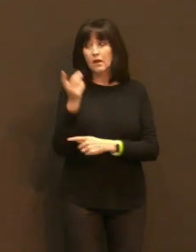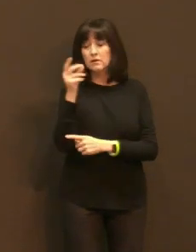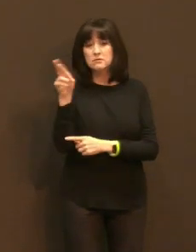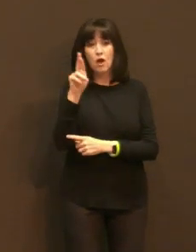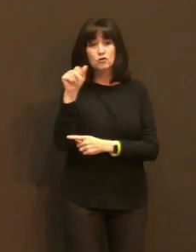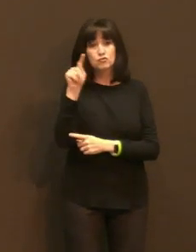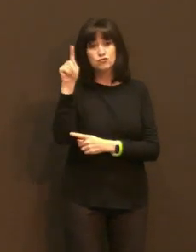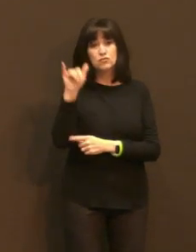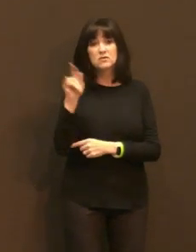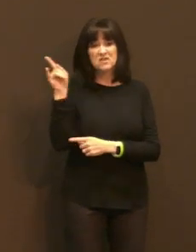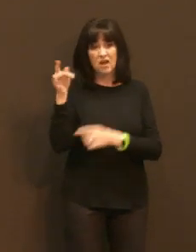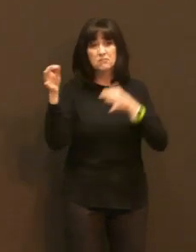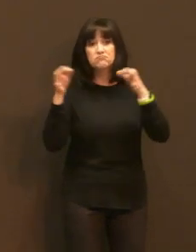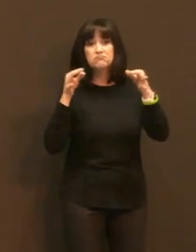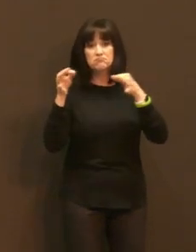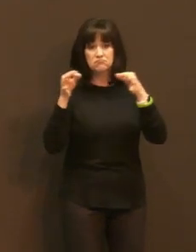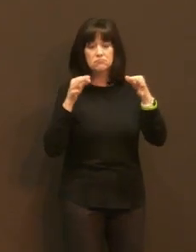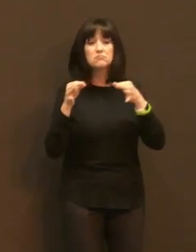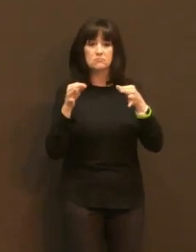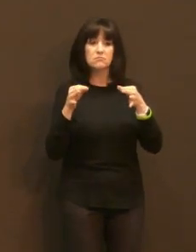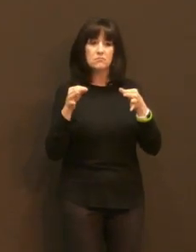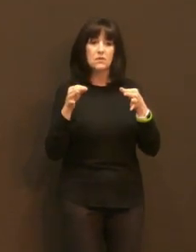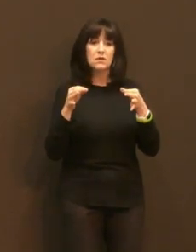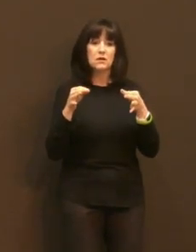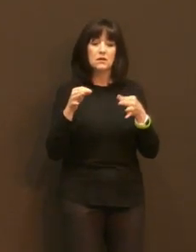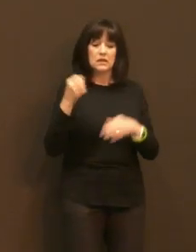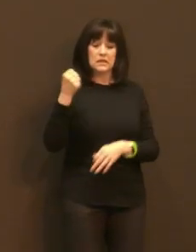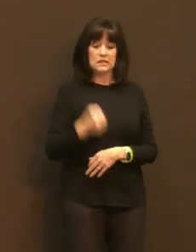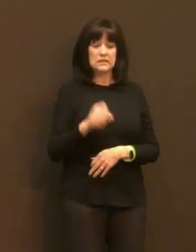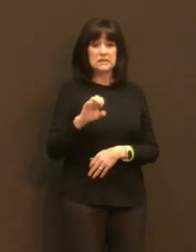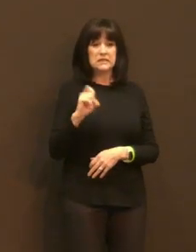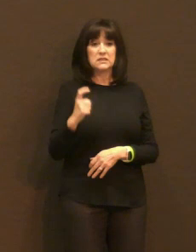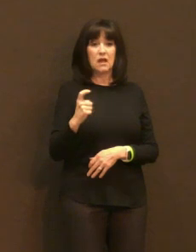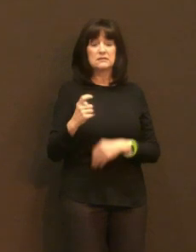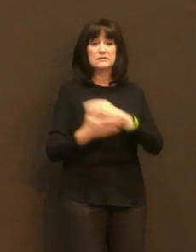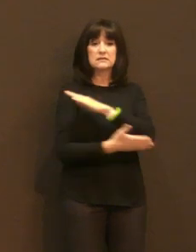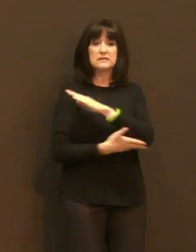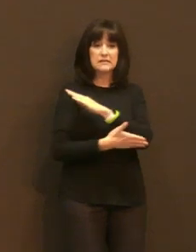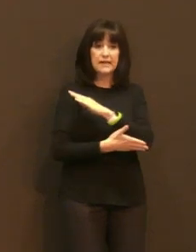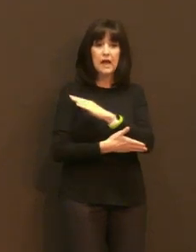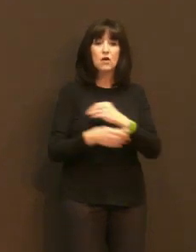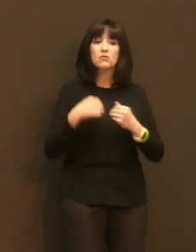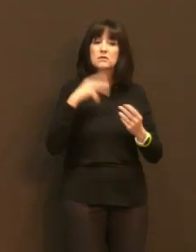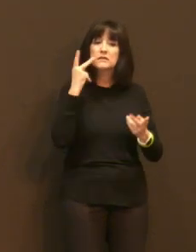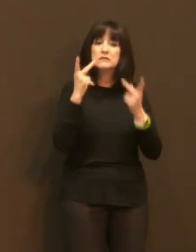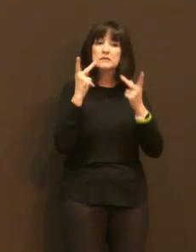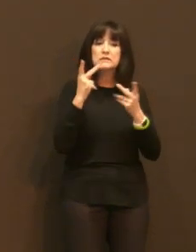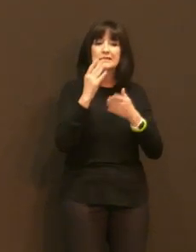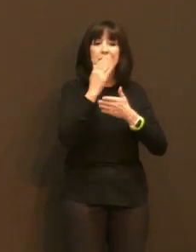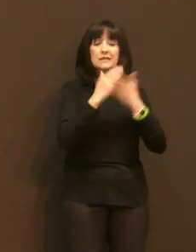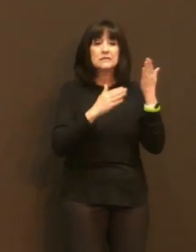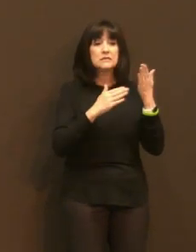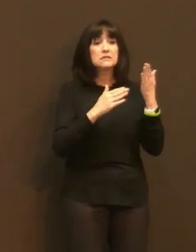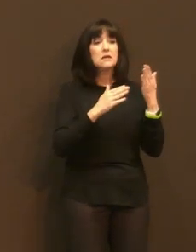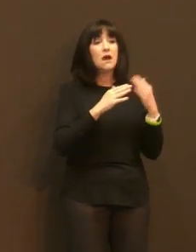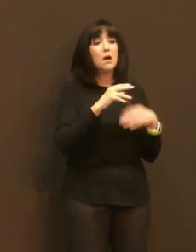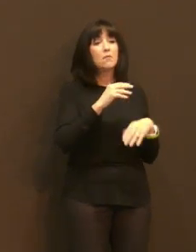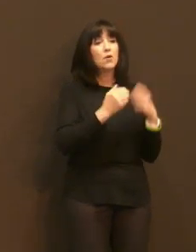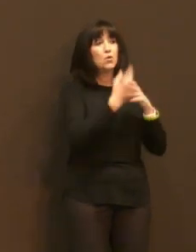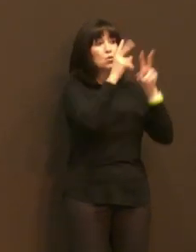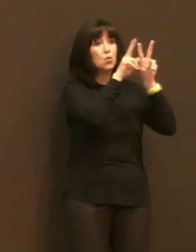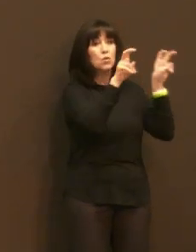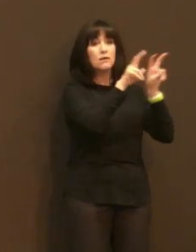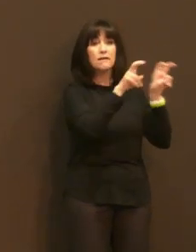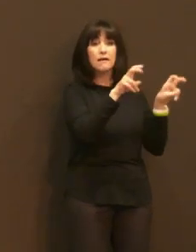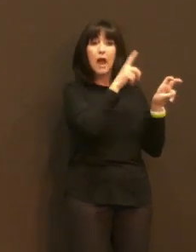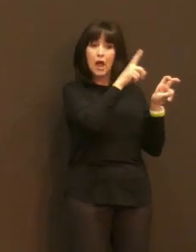spoke about, the population in Sussex County, where we've seen maybe some additional discharges from Newcastle hospitals, and now we're